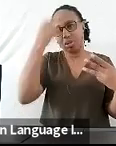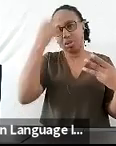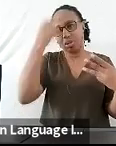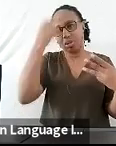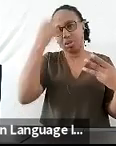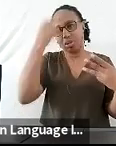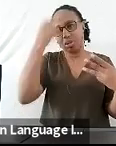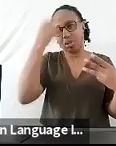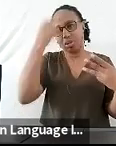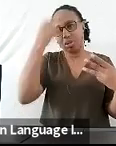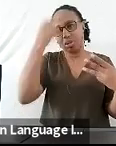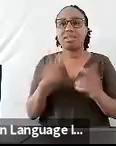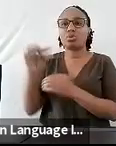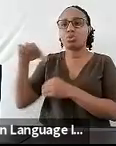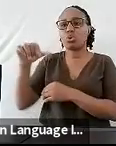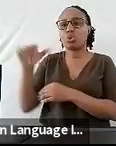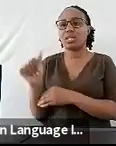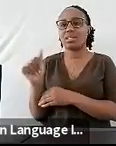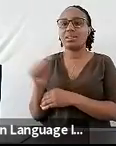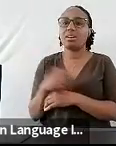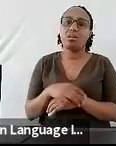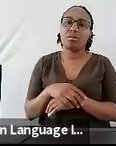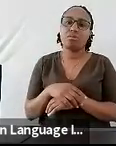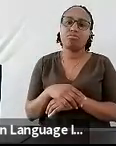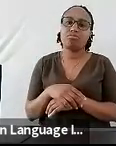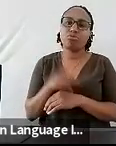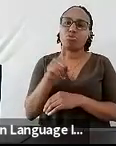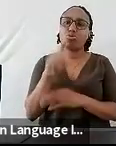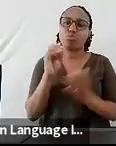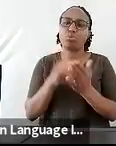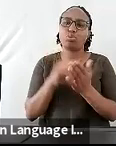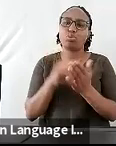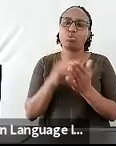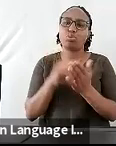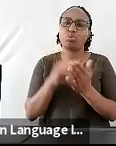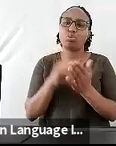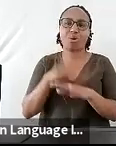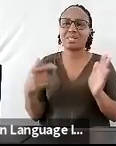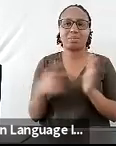really putting me on the spot. No pressure, but you have 1 minute.